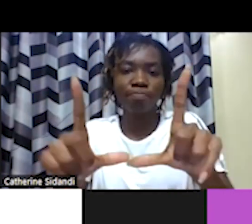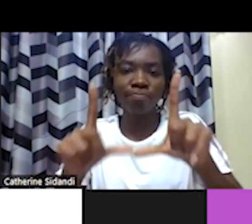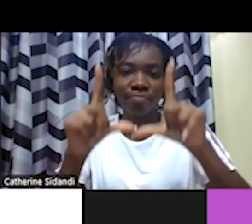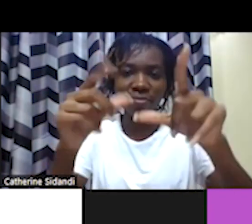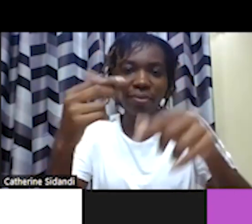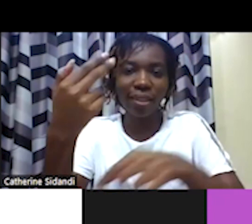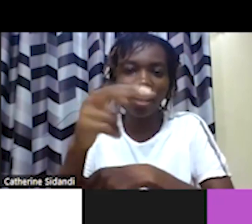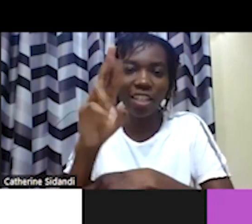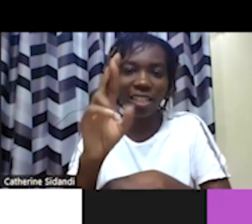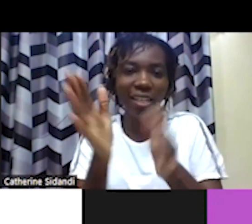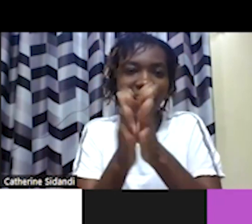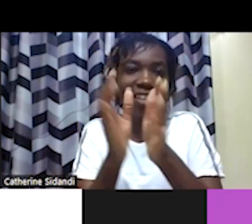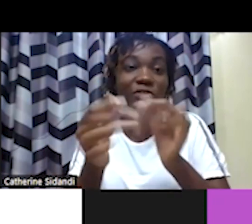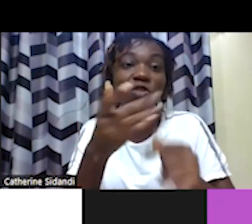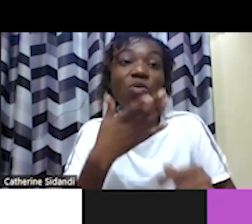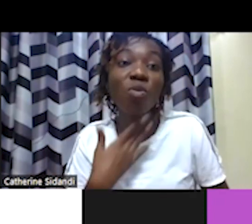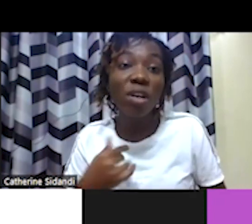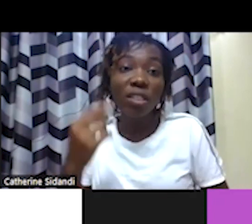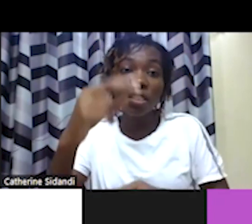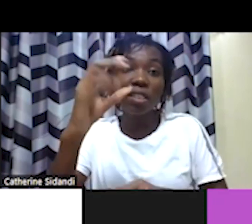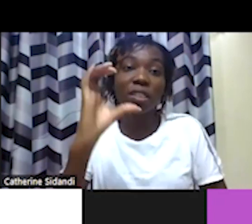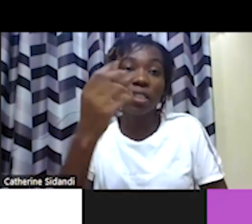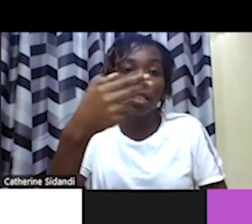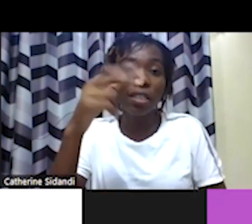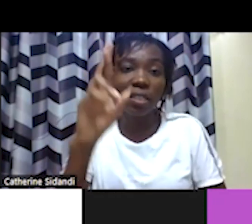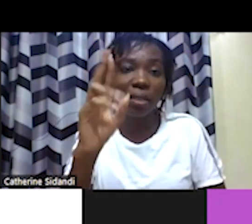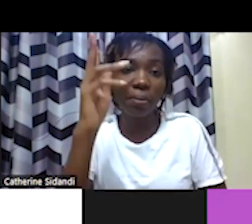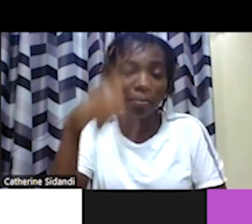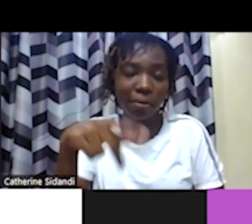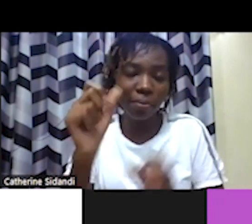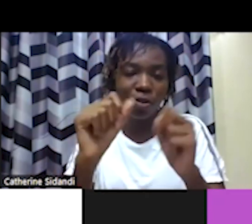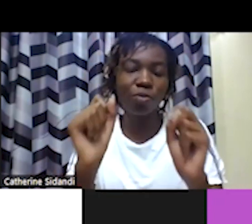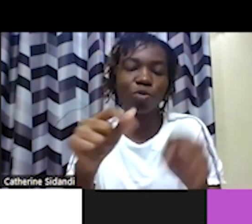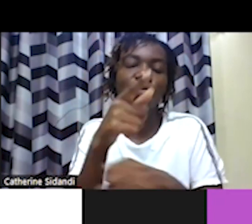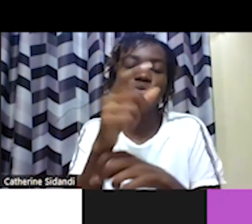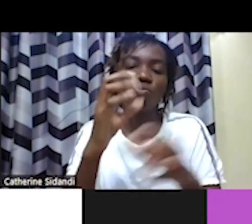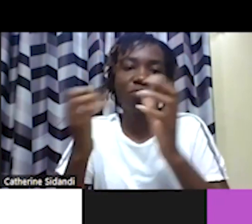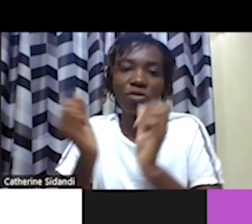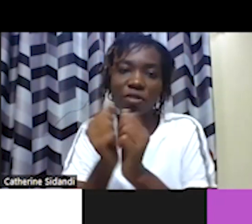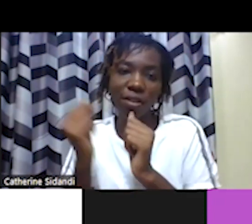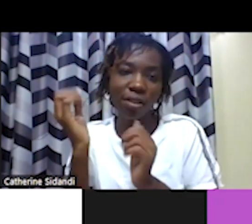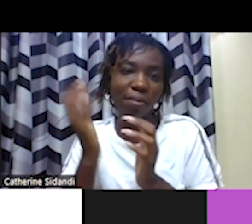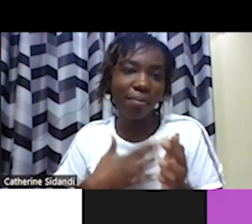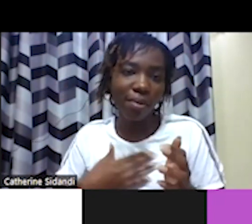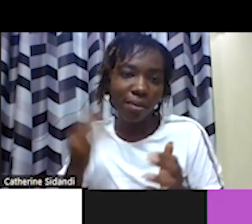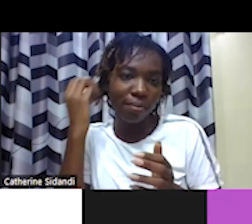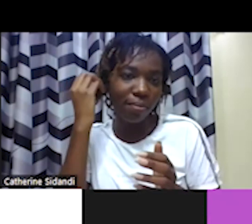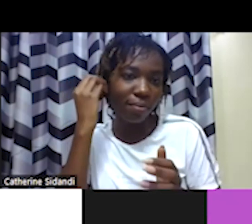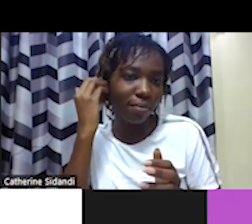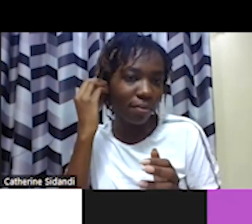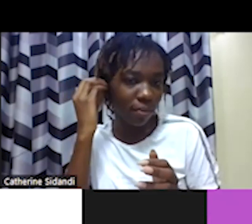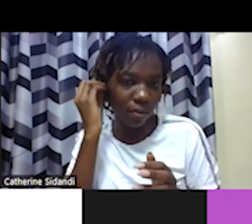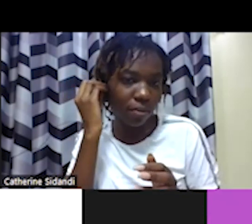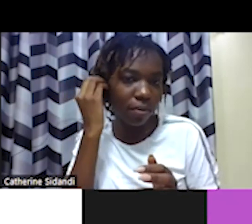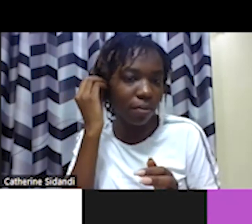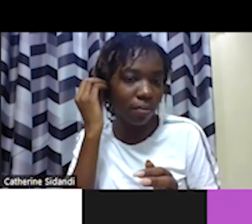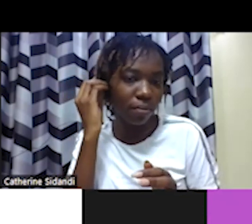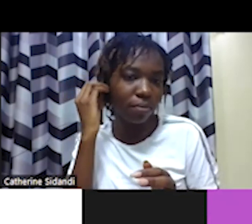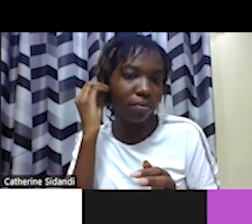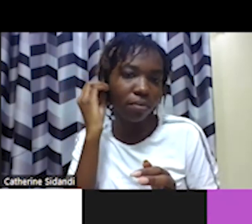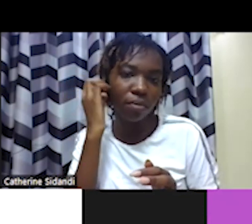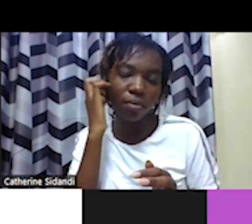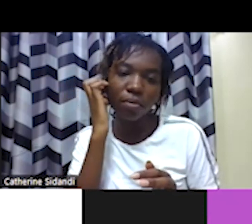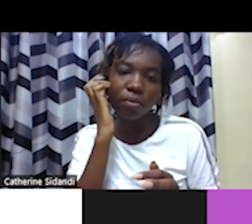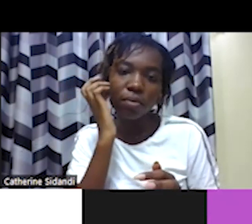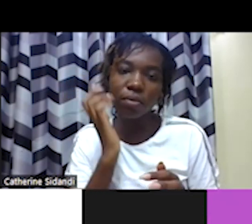you're looking to do CHRP and you don't know how, please get in touch with me. If you're looking to do diploma in HR as well, they do offer exams